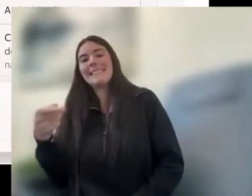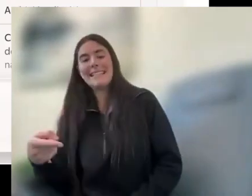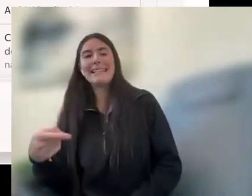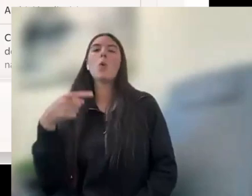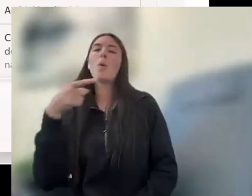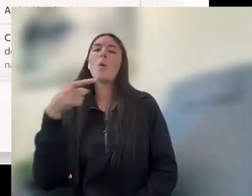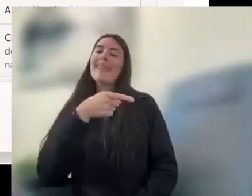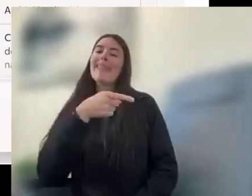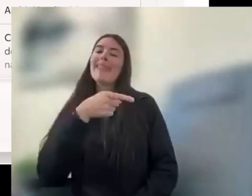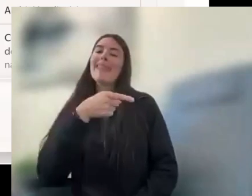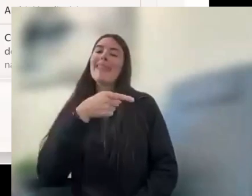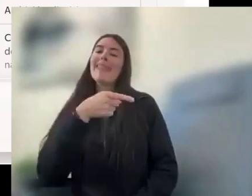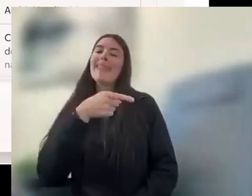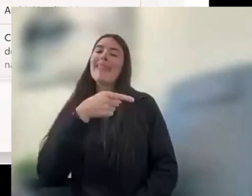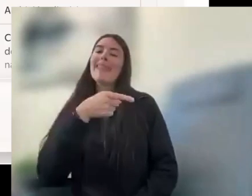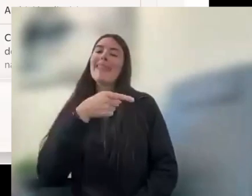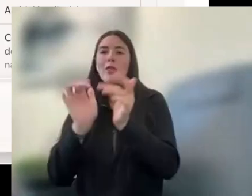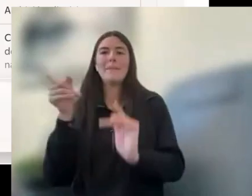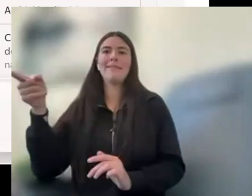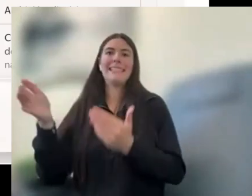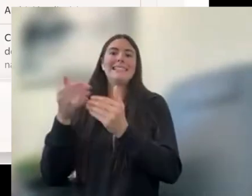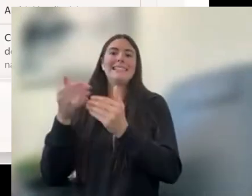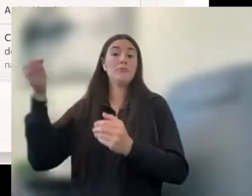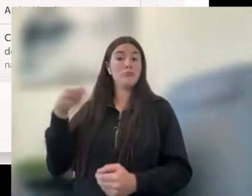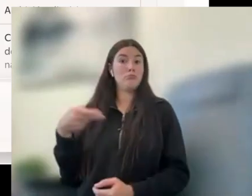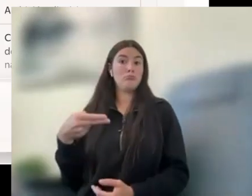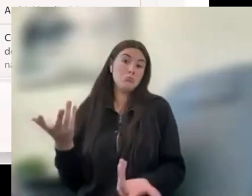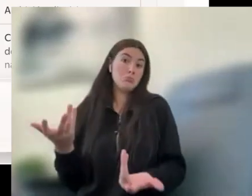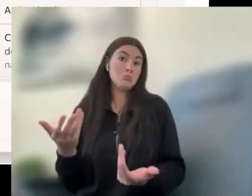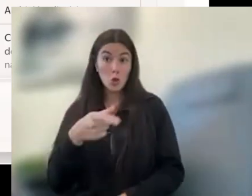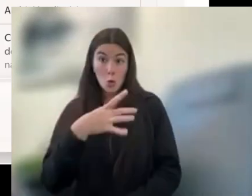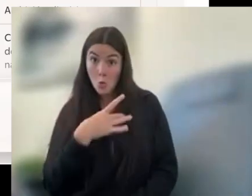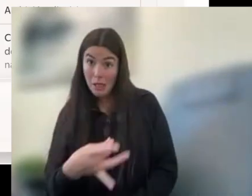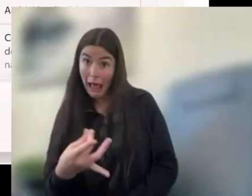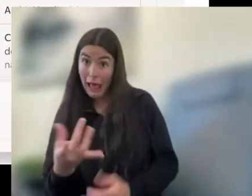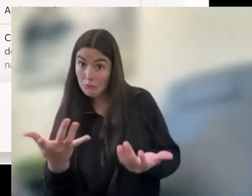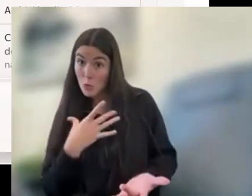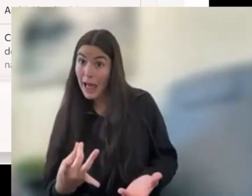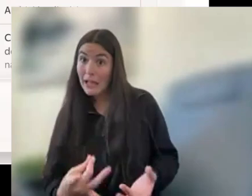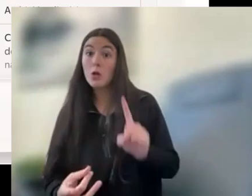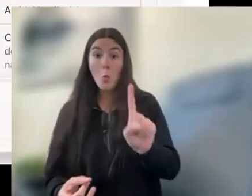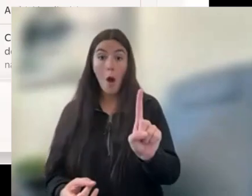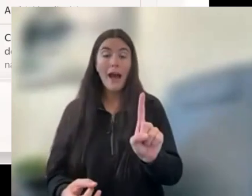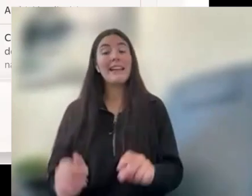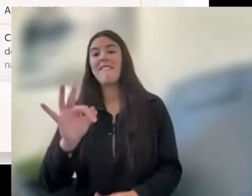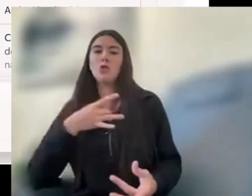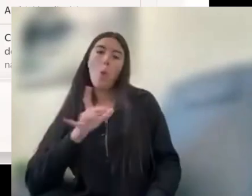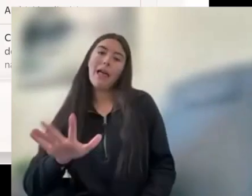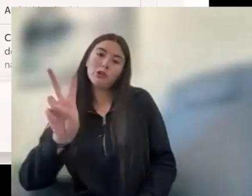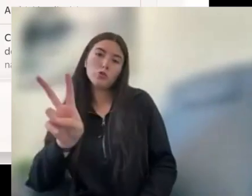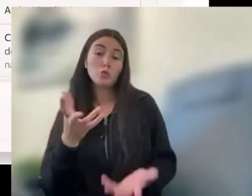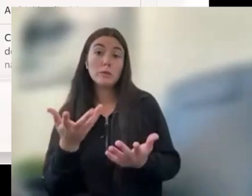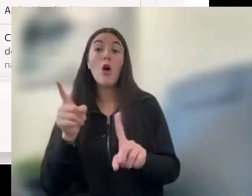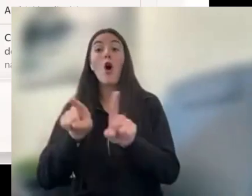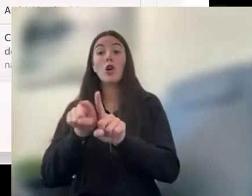of interacting with the website. Do we like that? Let me know. Give me a one there if you like that idea. And just as a reminder, you